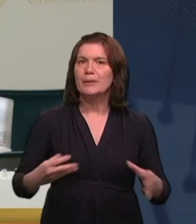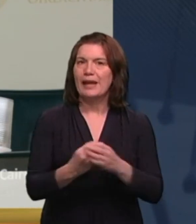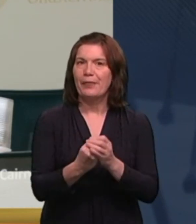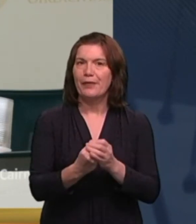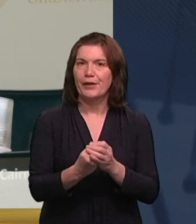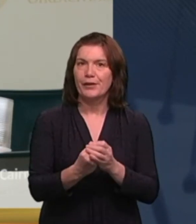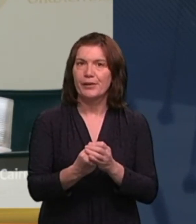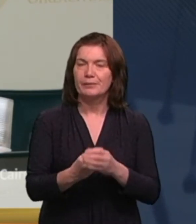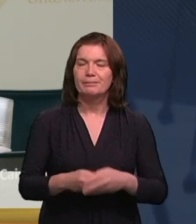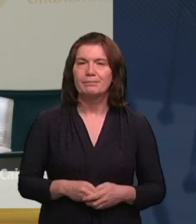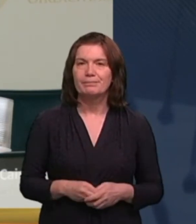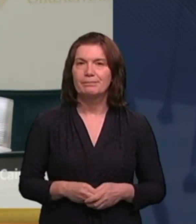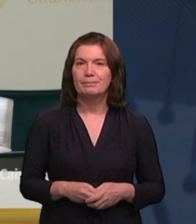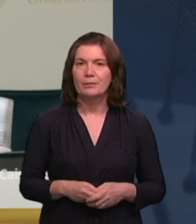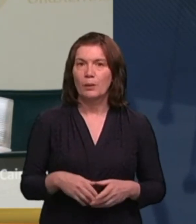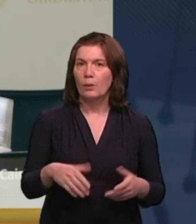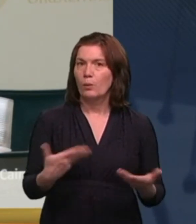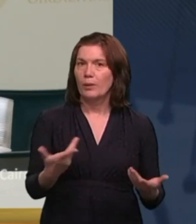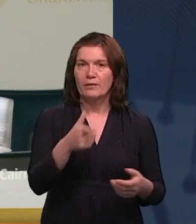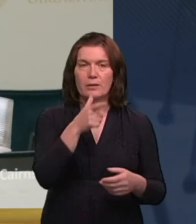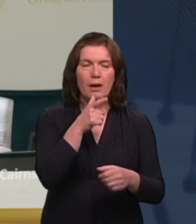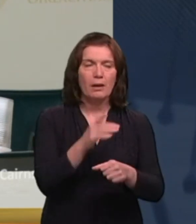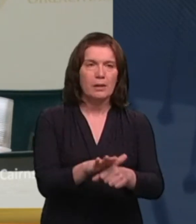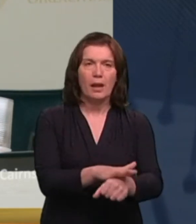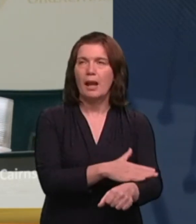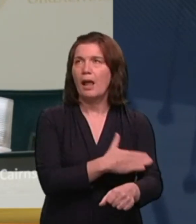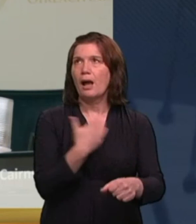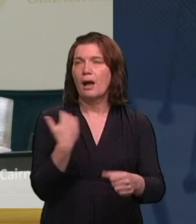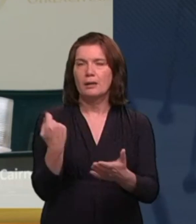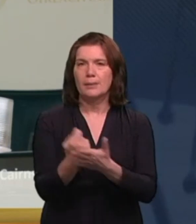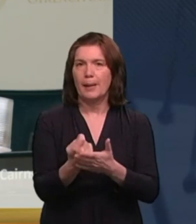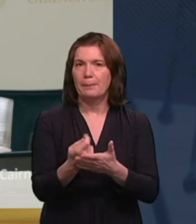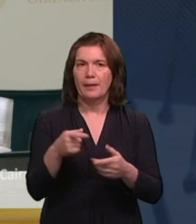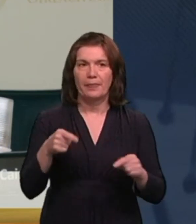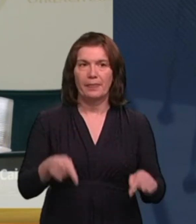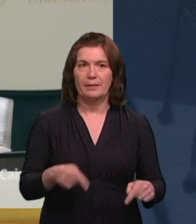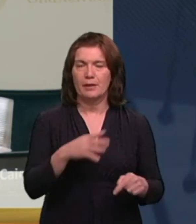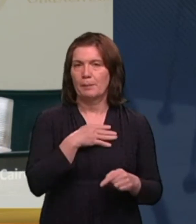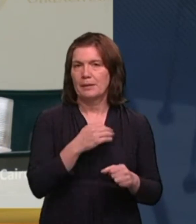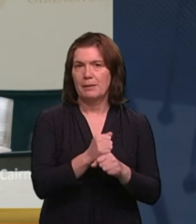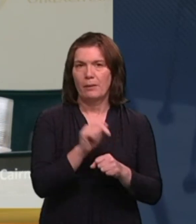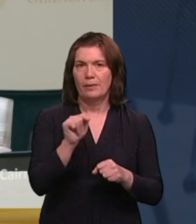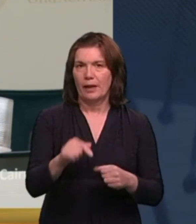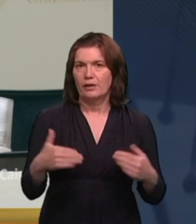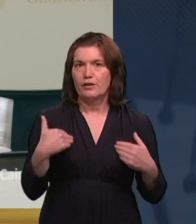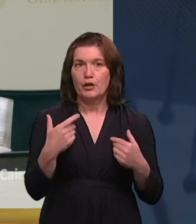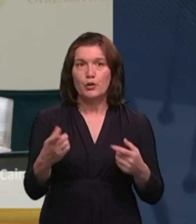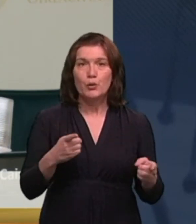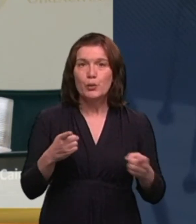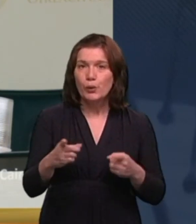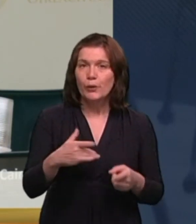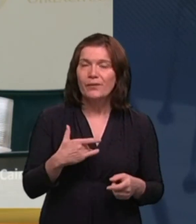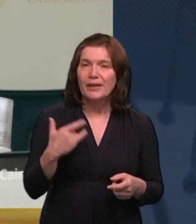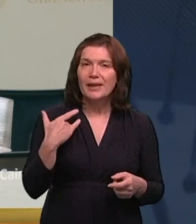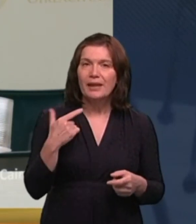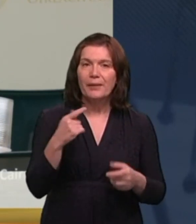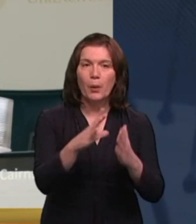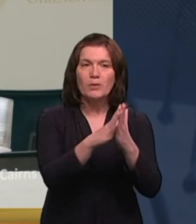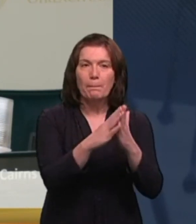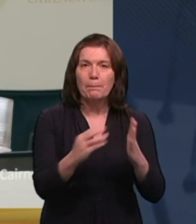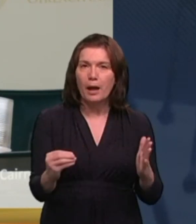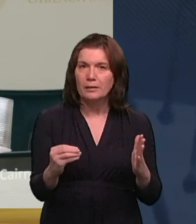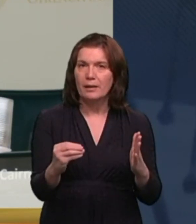team. We've spoken at length about those issues at this committee, so I won't go into them now, but I'm just do you feel these models are